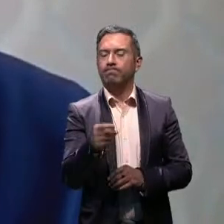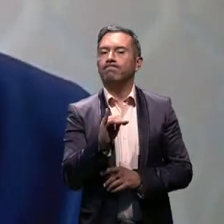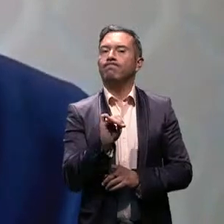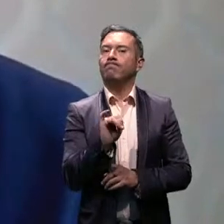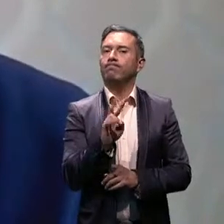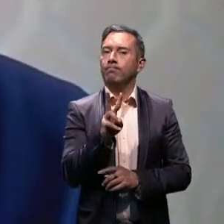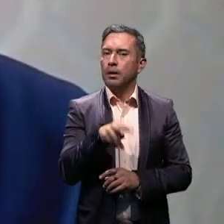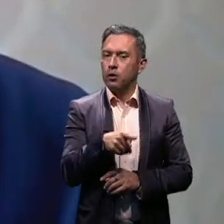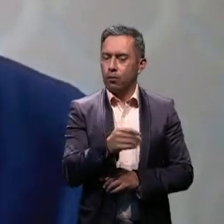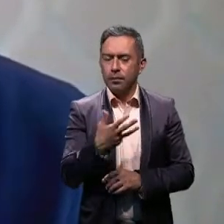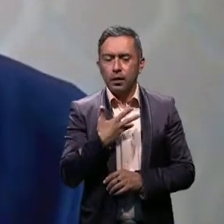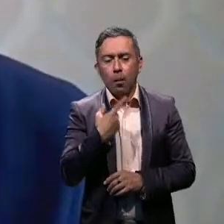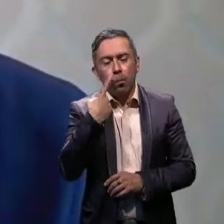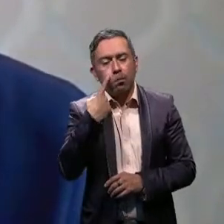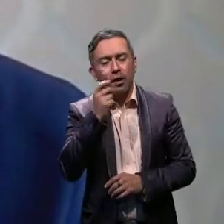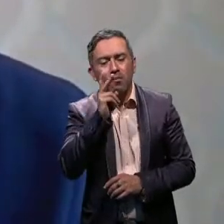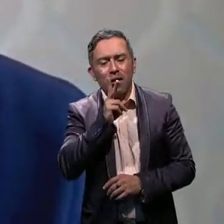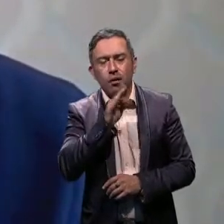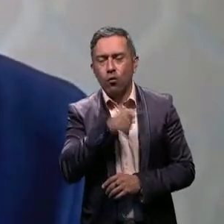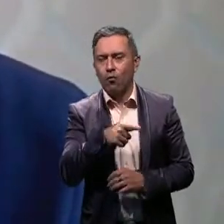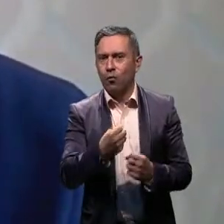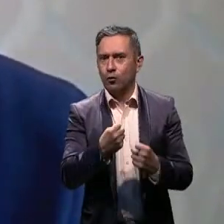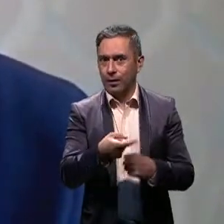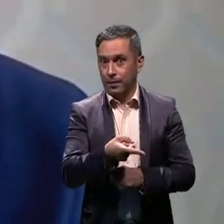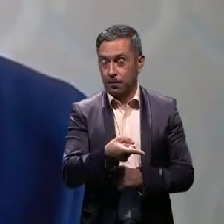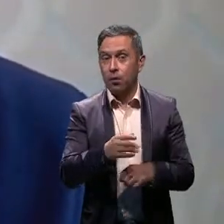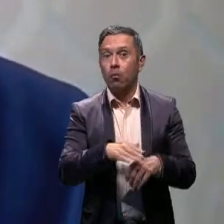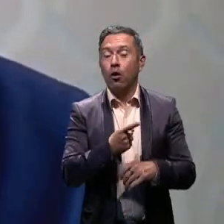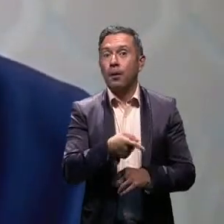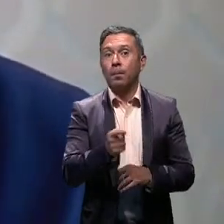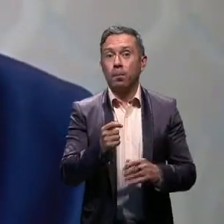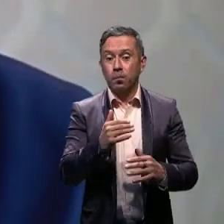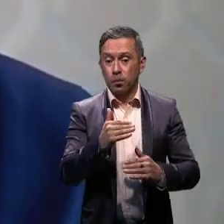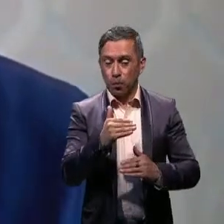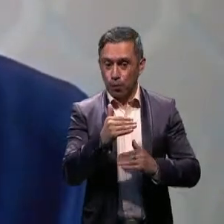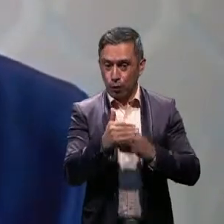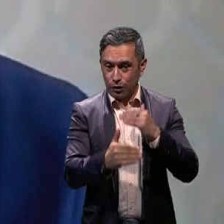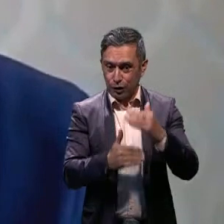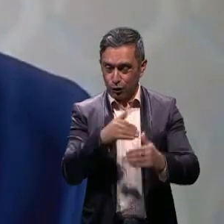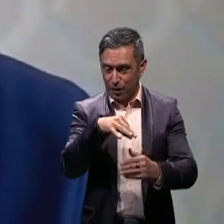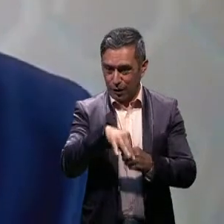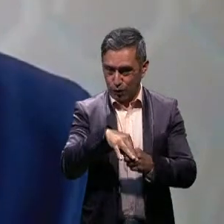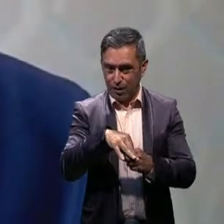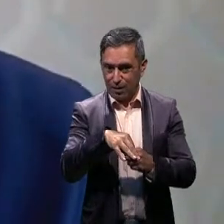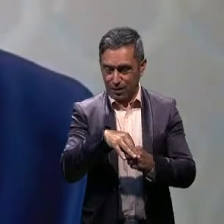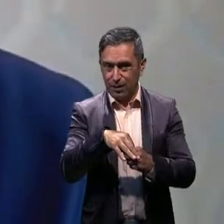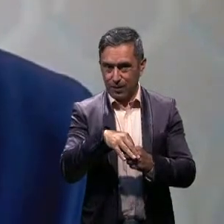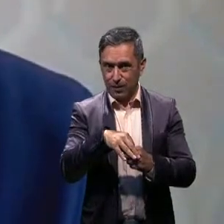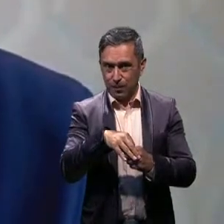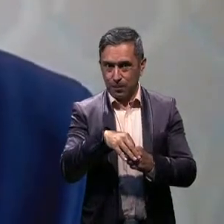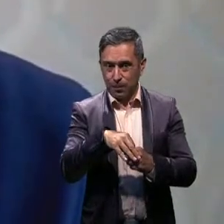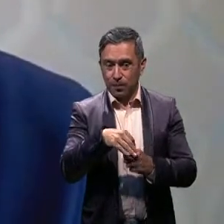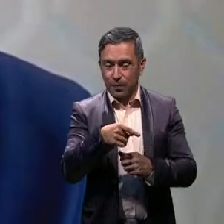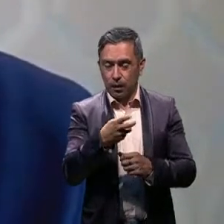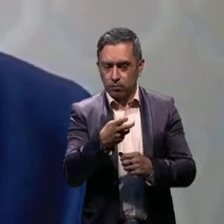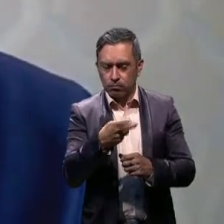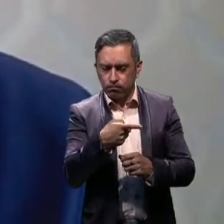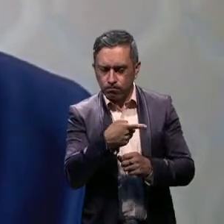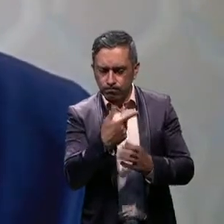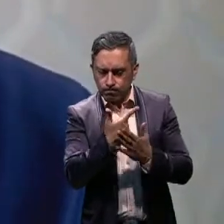that many of these reports or complaints have a very sound foundation, because the result of